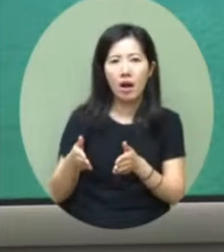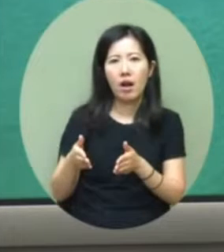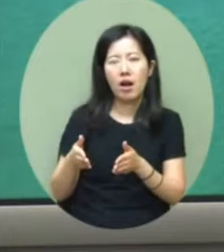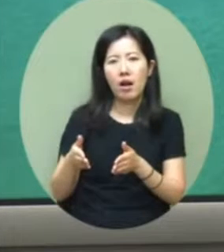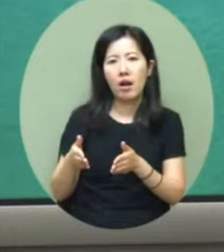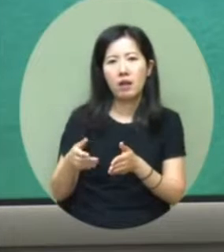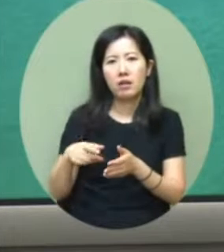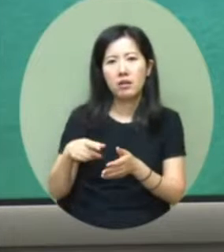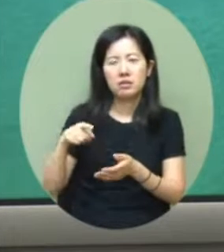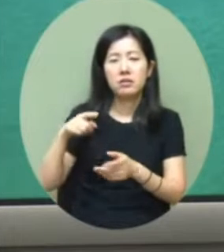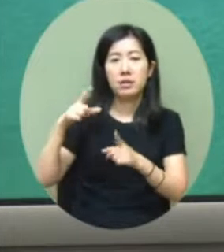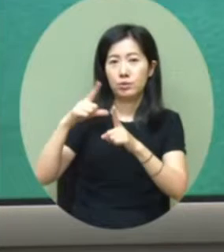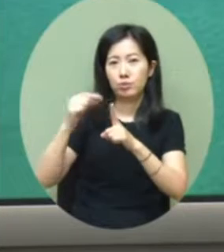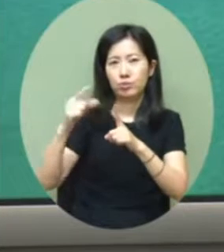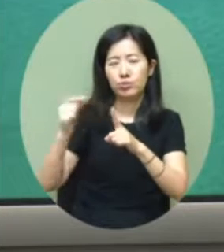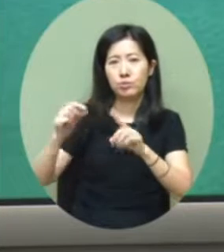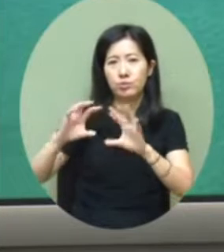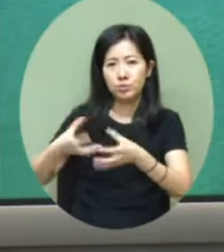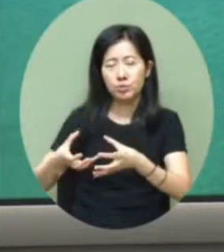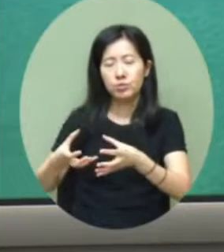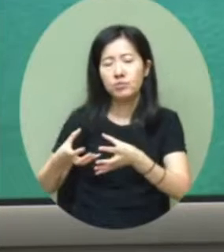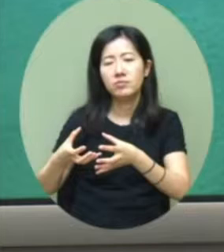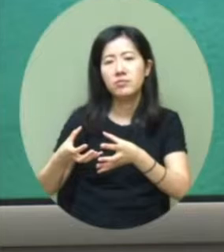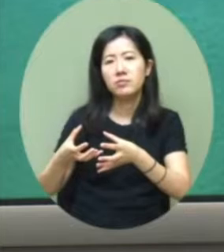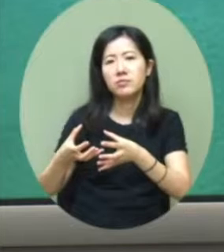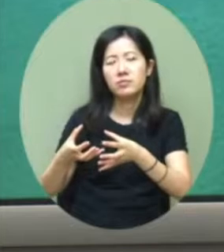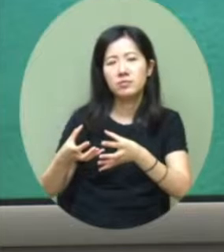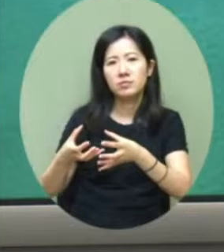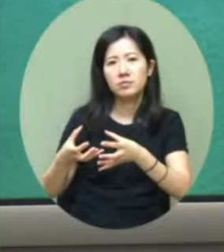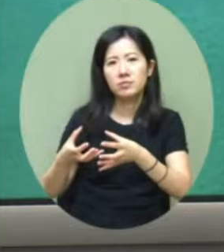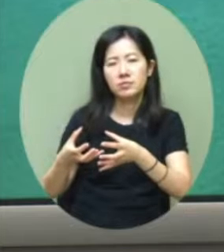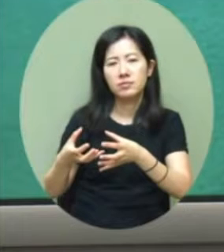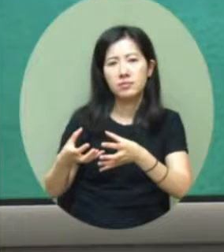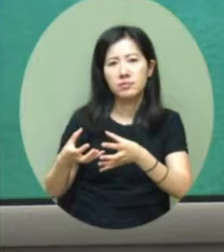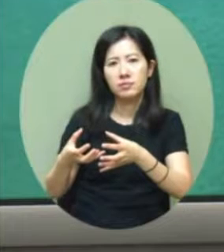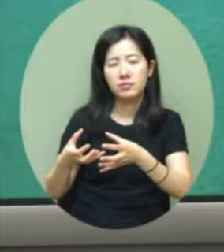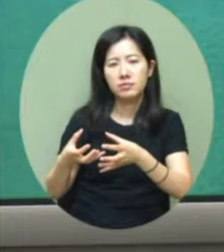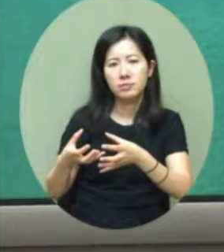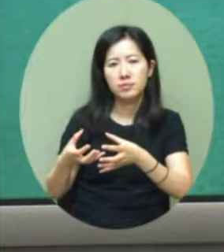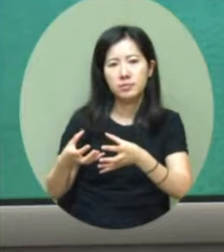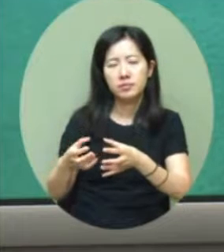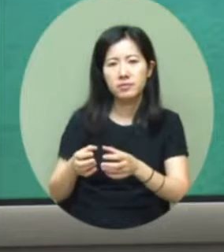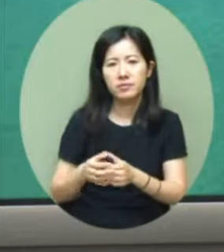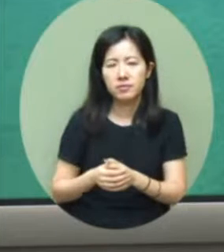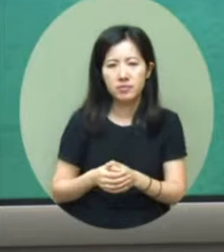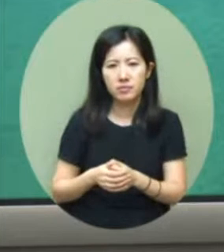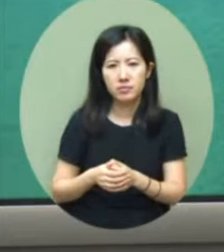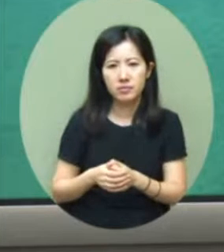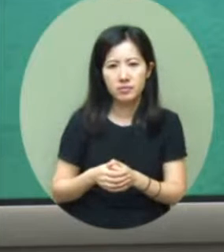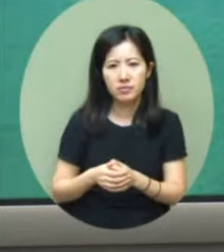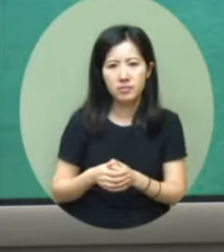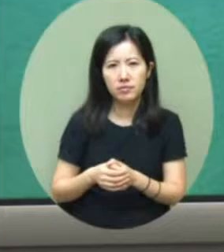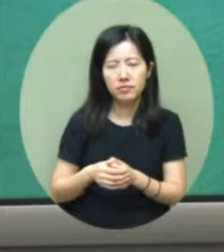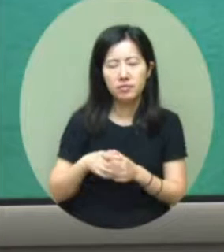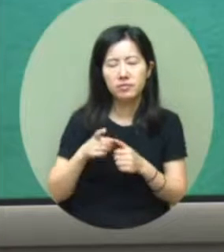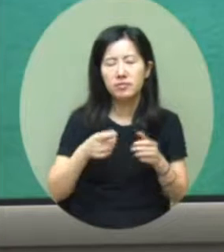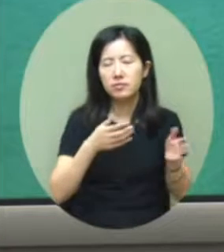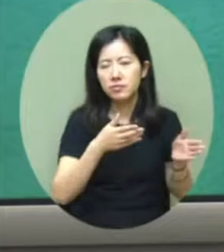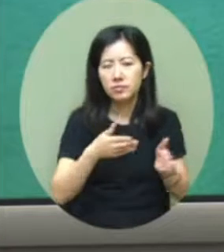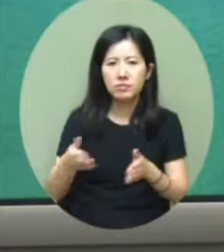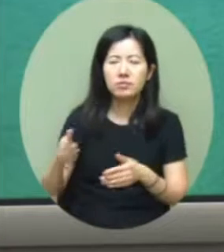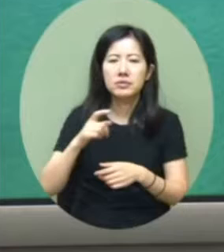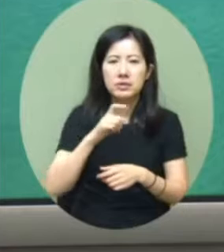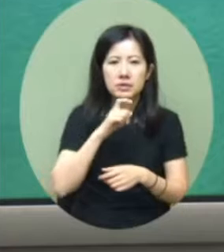that they will be smoothly absorbed into the whole arrangement at different